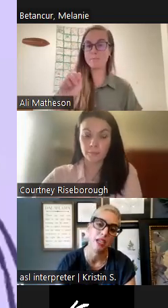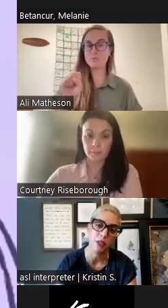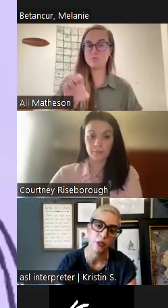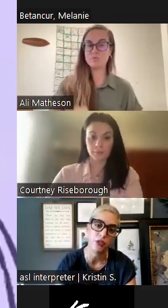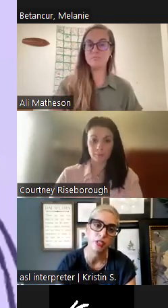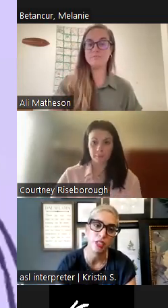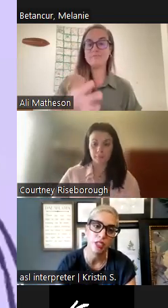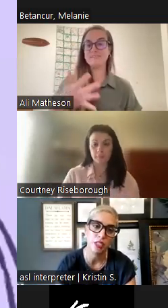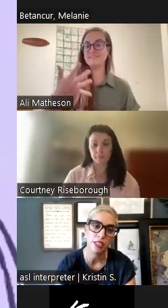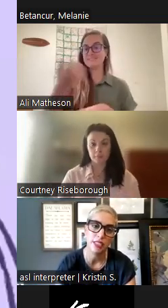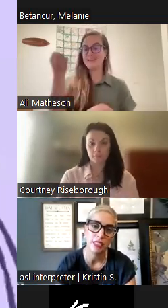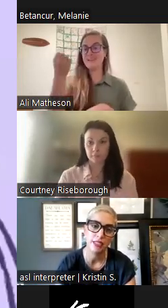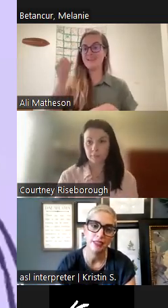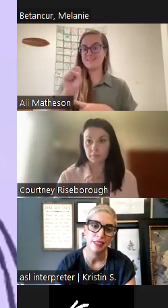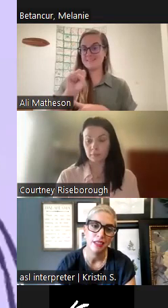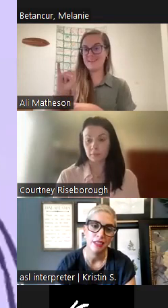Economic abuse.